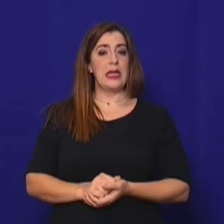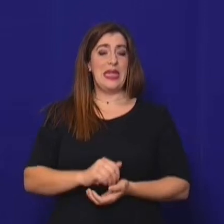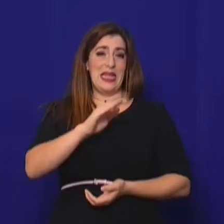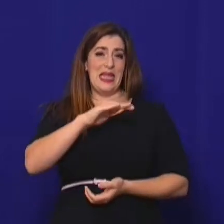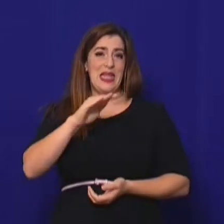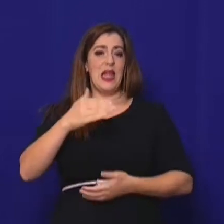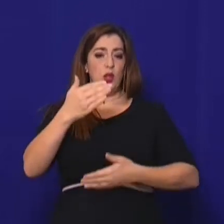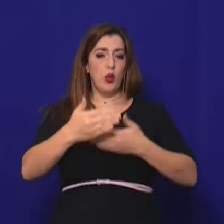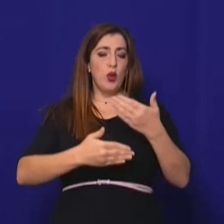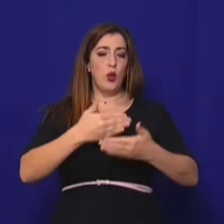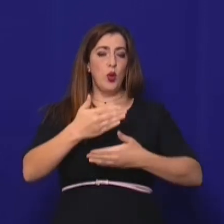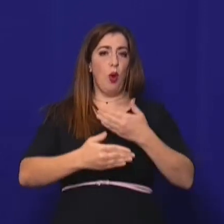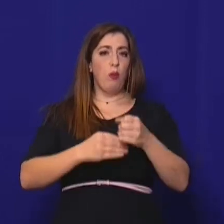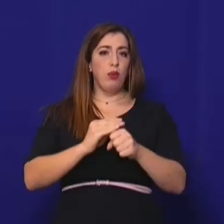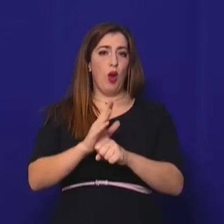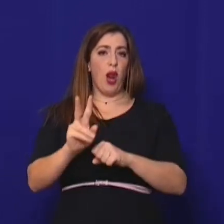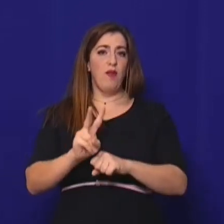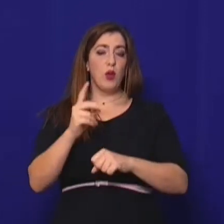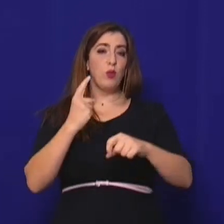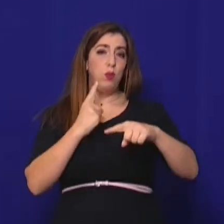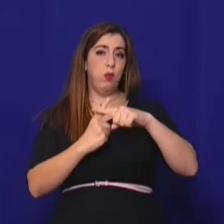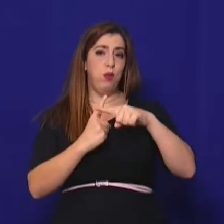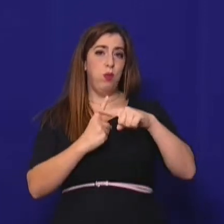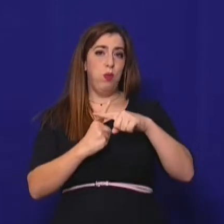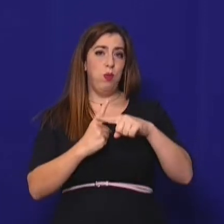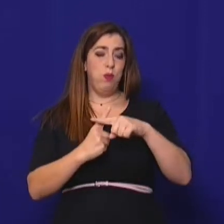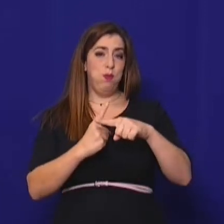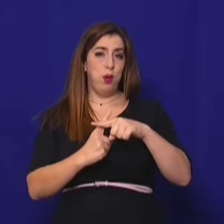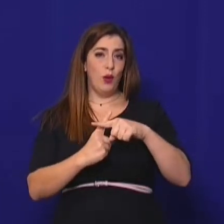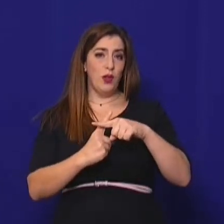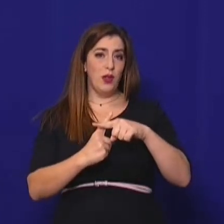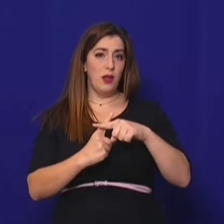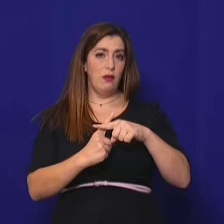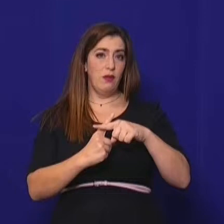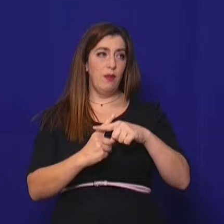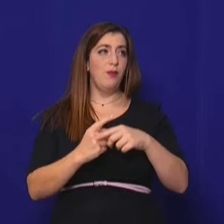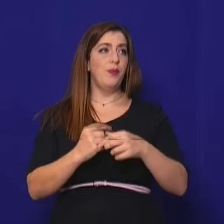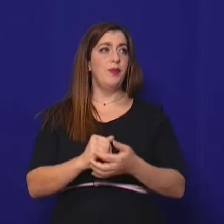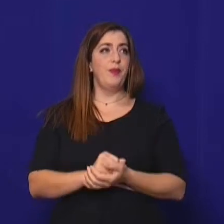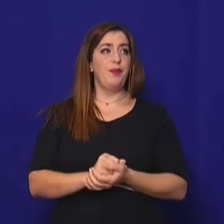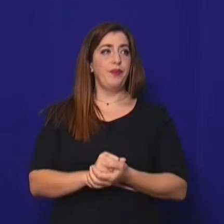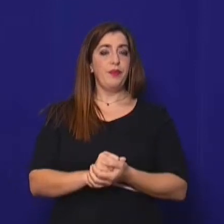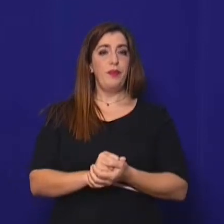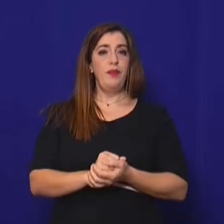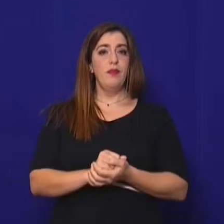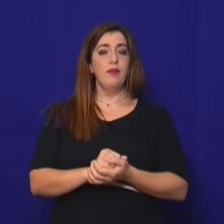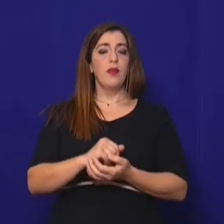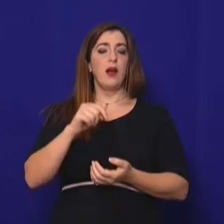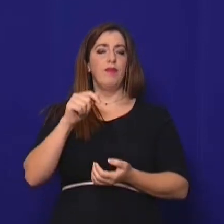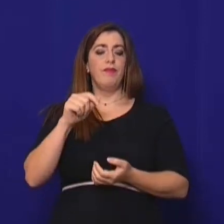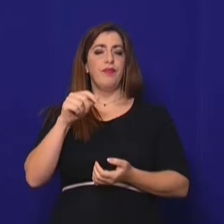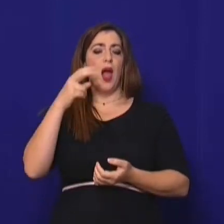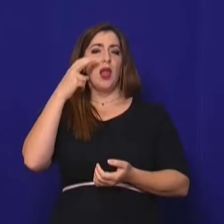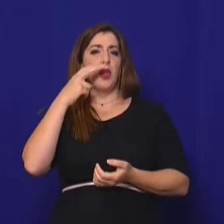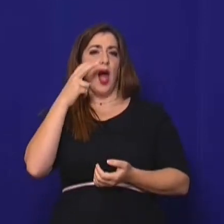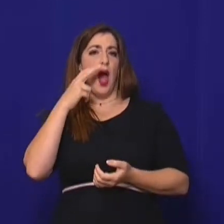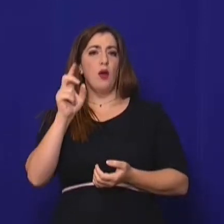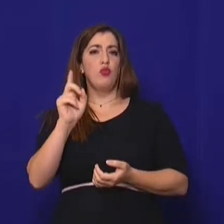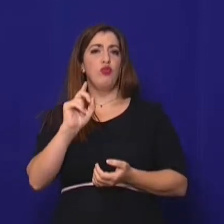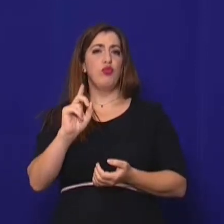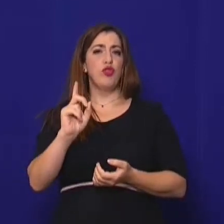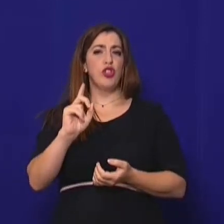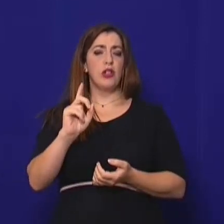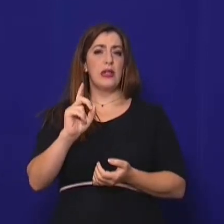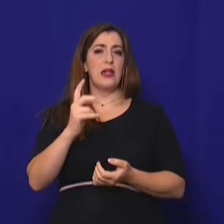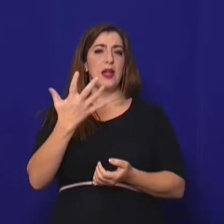tal-COVID jirriflettu n-numru ta' każijiet pożittivi li qed ikollna u bħalma qegħdin taraw hekk minn din il-figura qegħdin naraw li dan l-aħħar